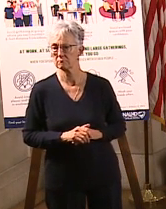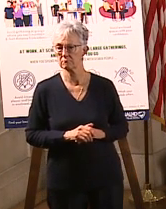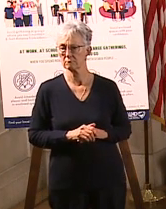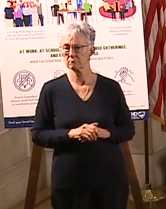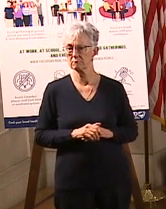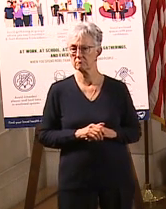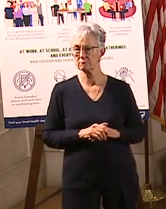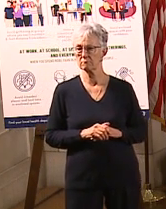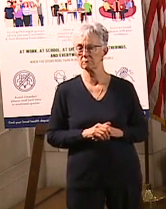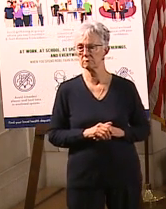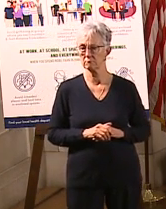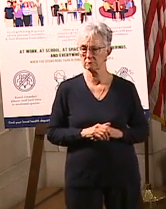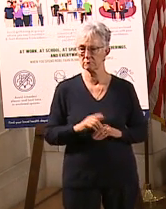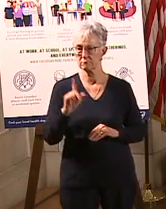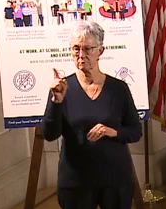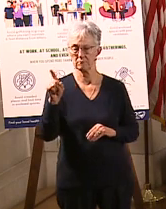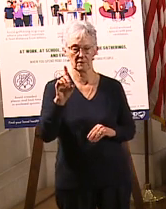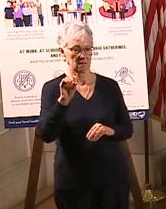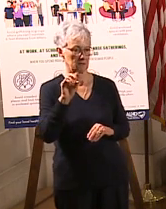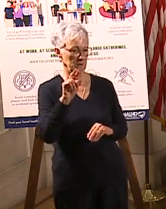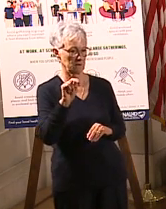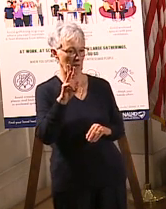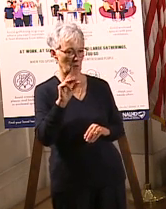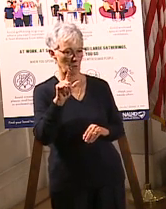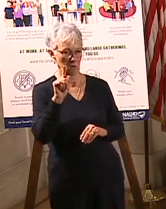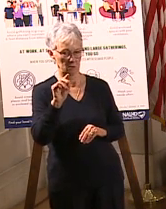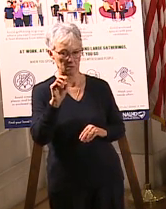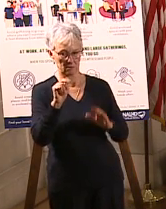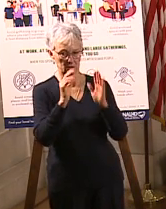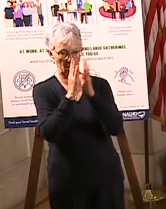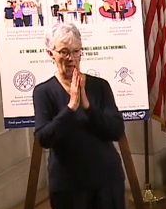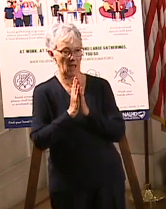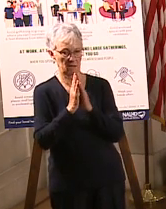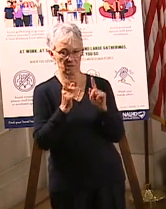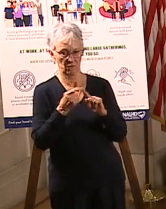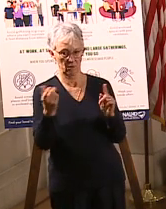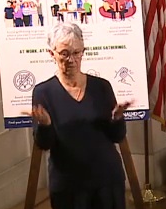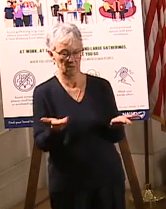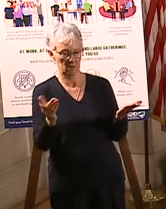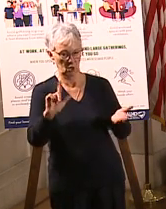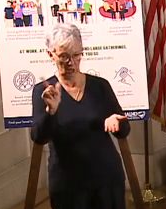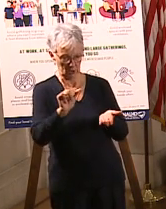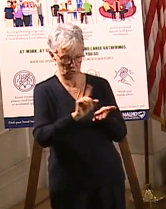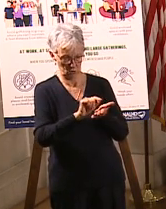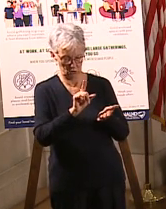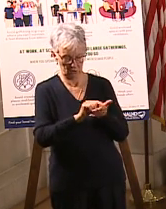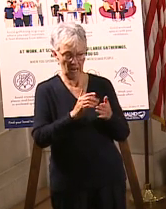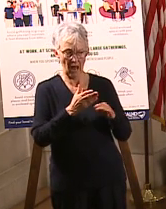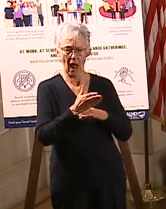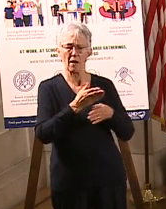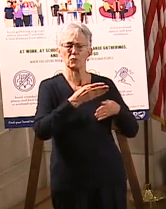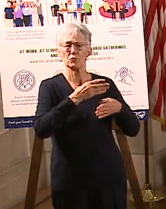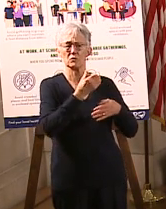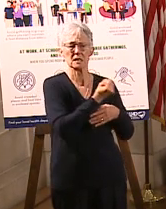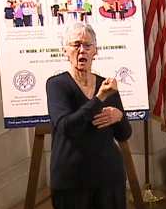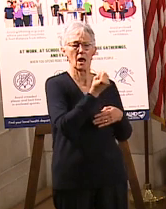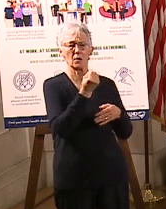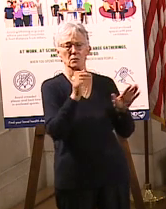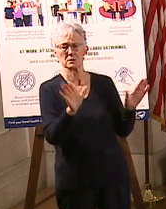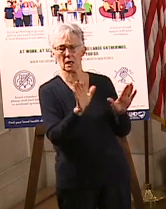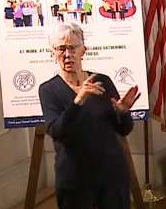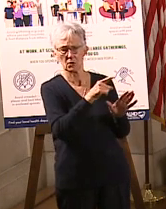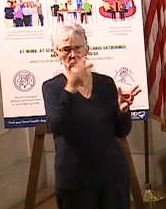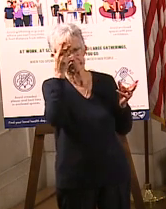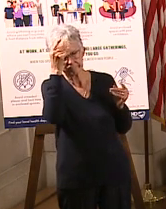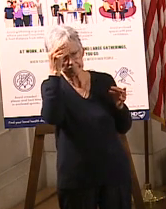do now? Don Walton asks from the Journal-Star, after a weekend of reflection, what do you think provoked the attack on the